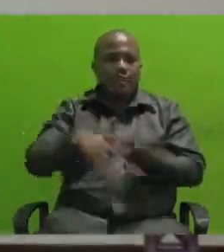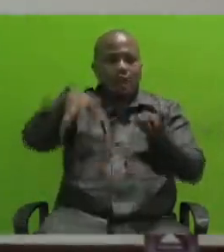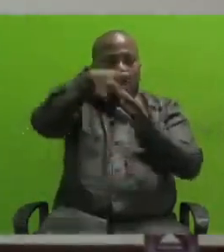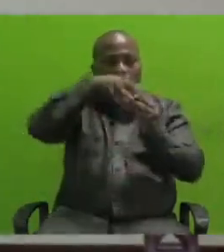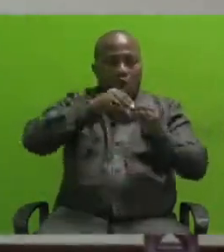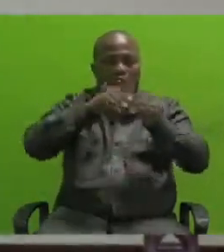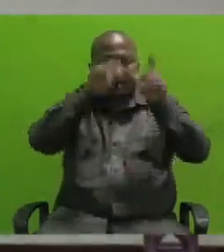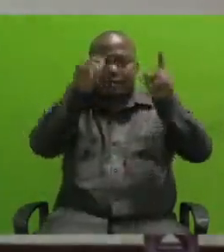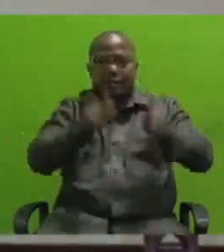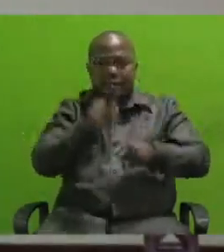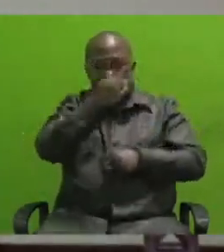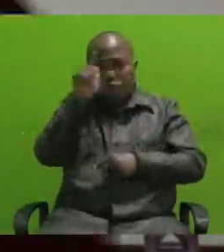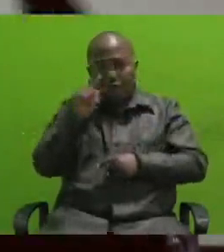to